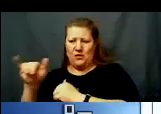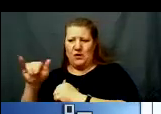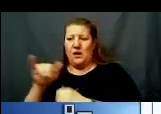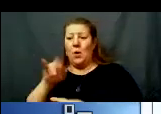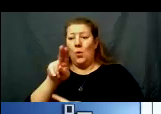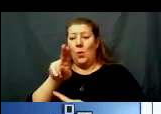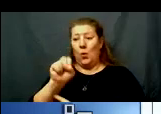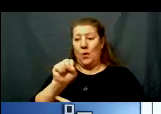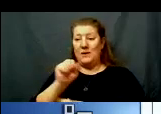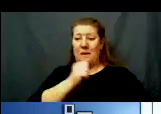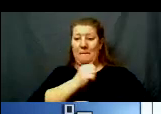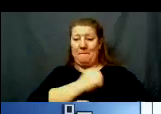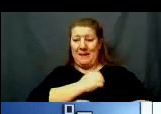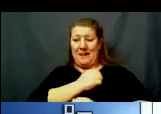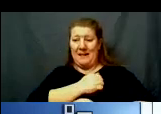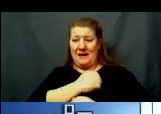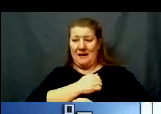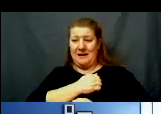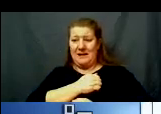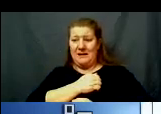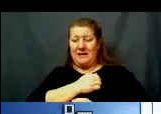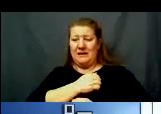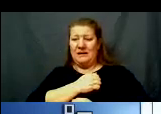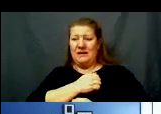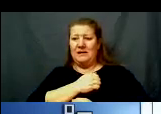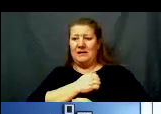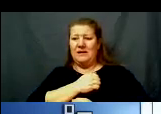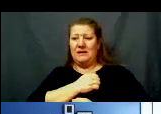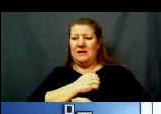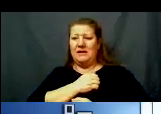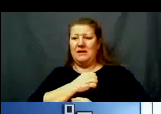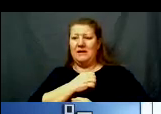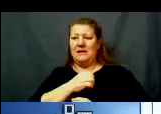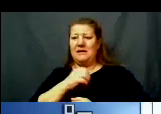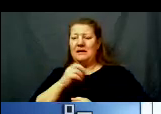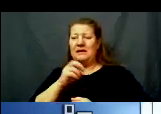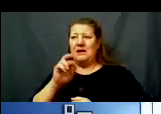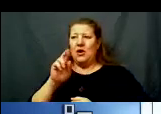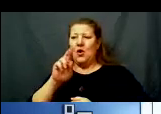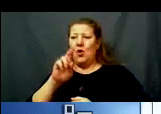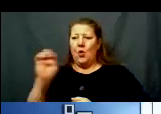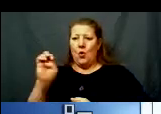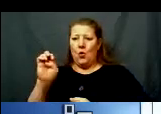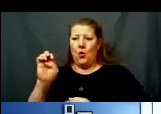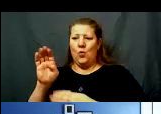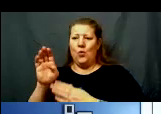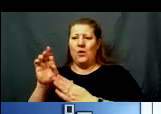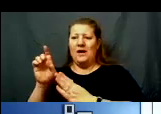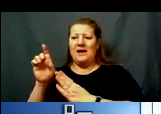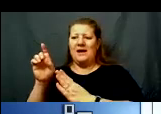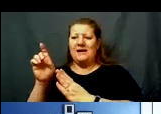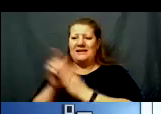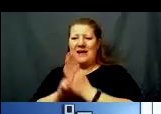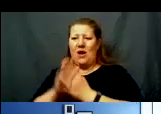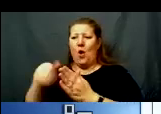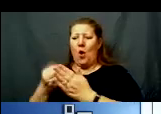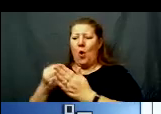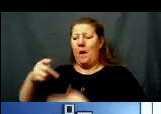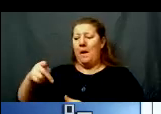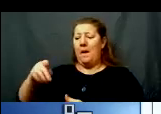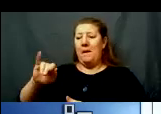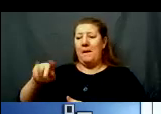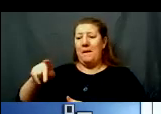military repurposed a whole infrastructure and networks of pipes